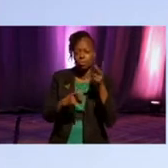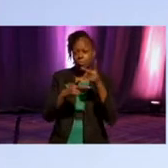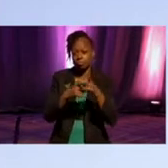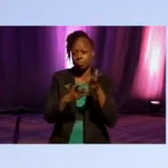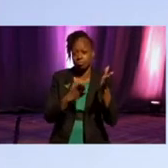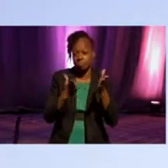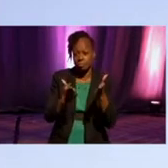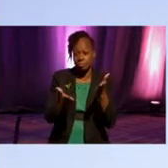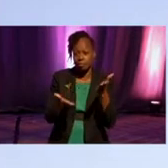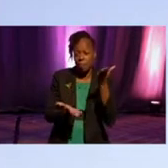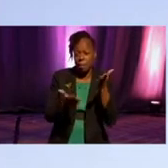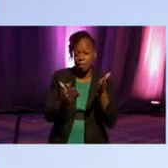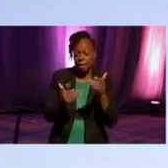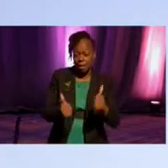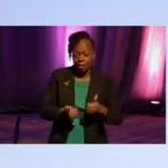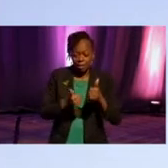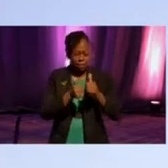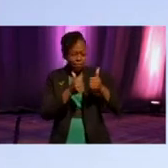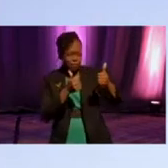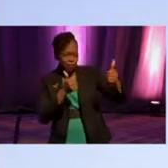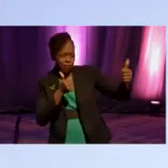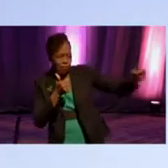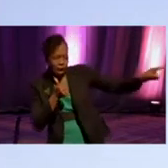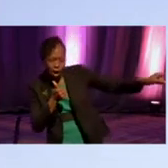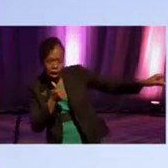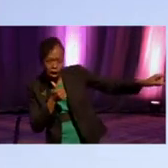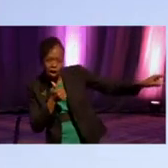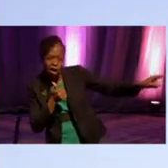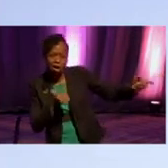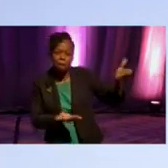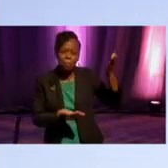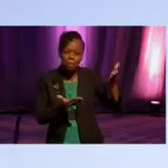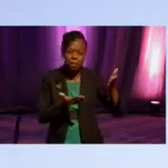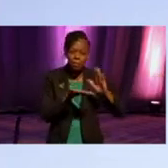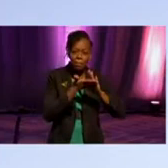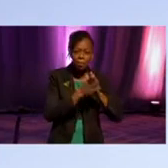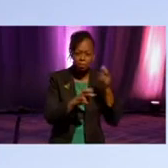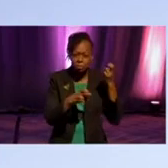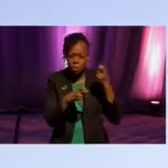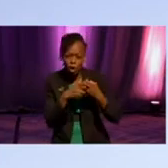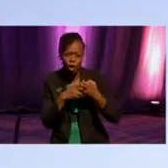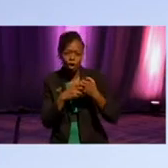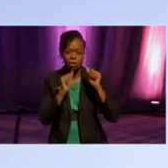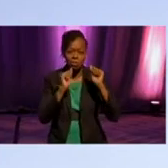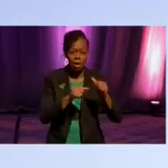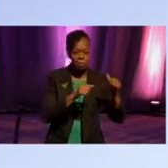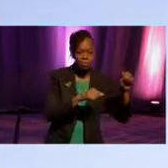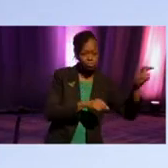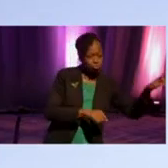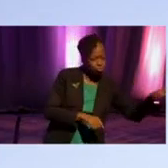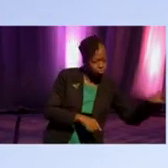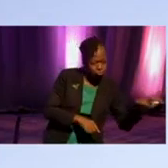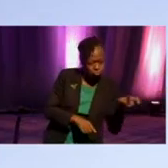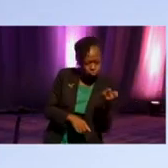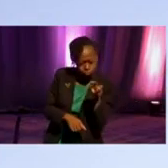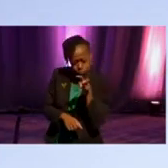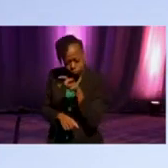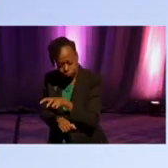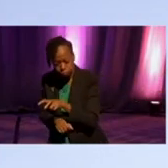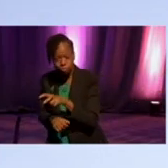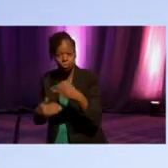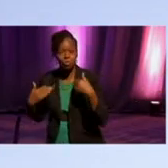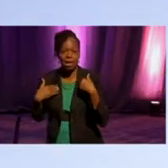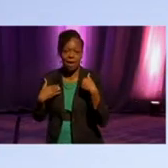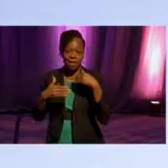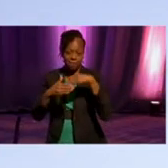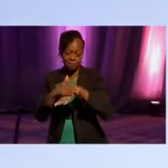They live great distances, and because they live great distances, it is difficult for them to be able to go and travel to get the maternal